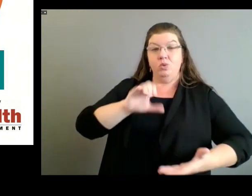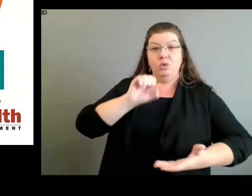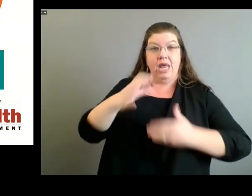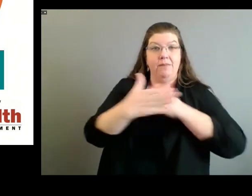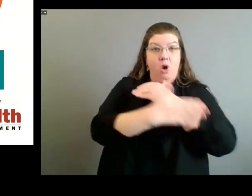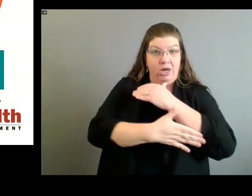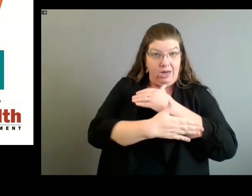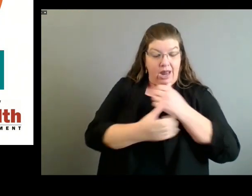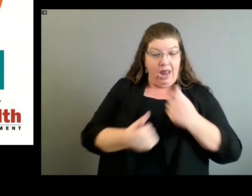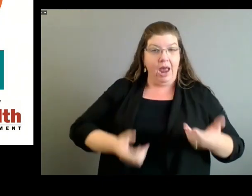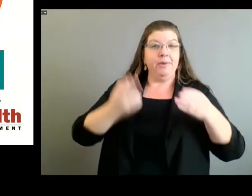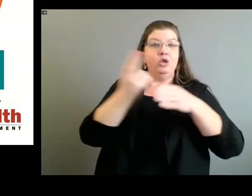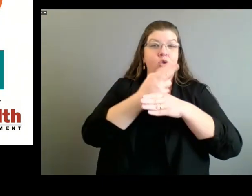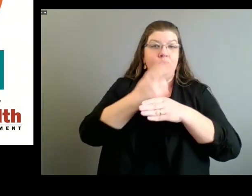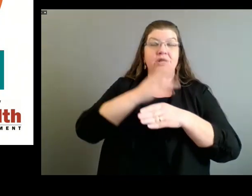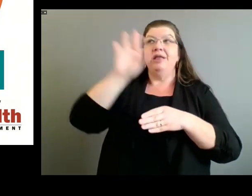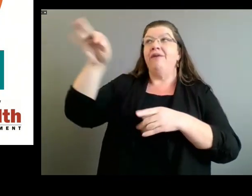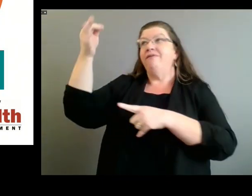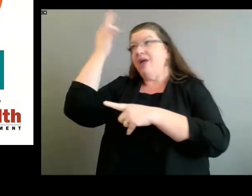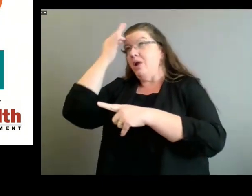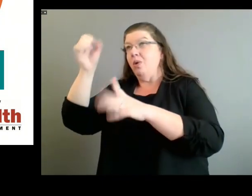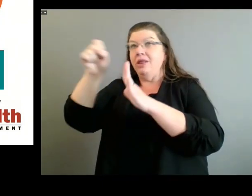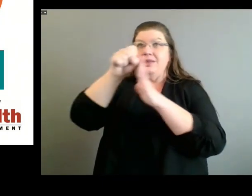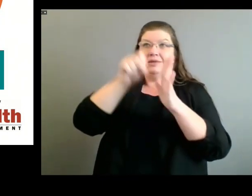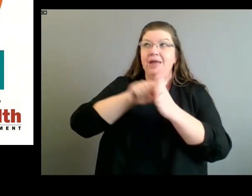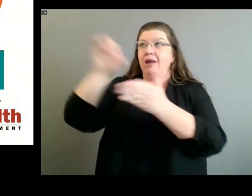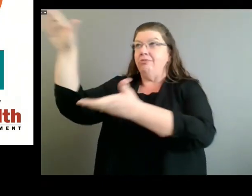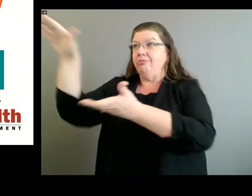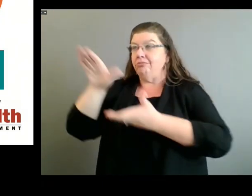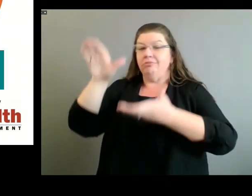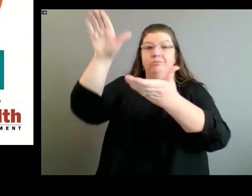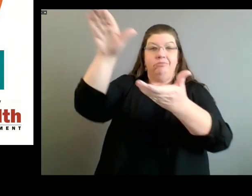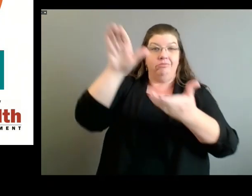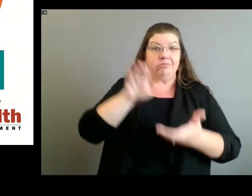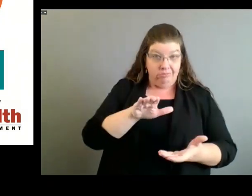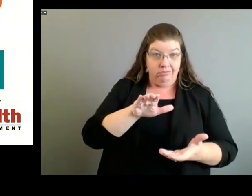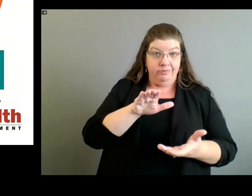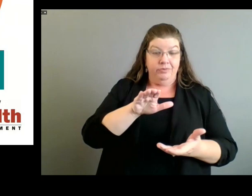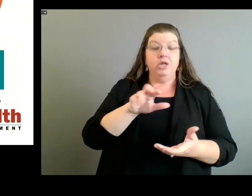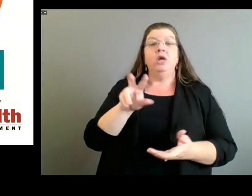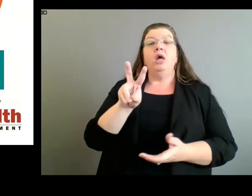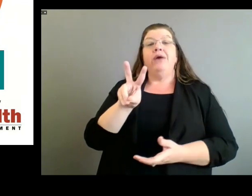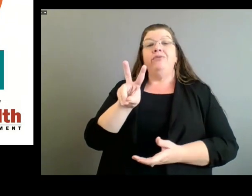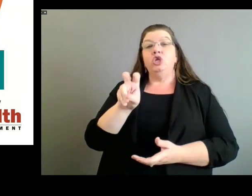County from the federal and the state. So of the